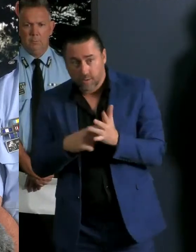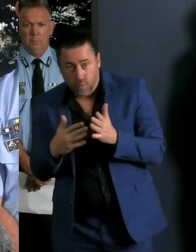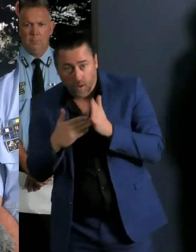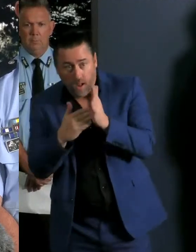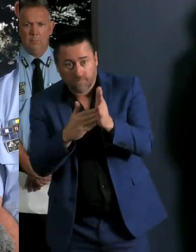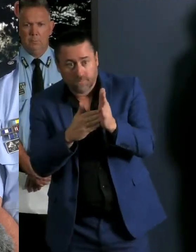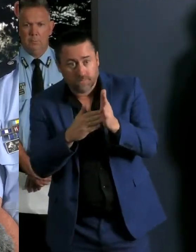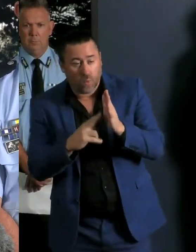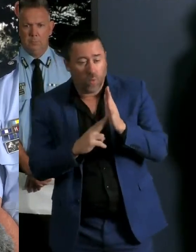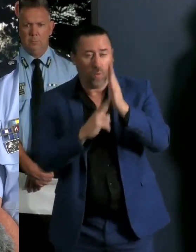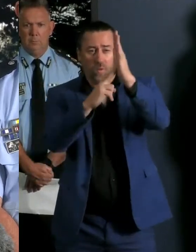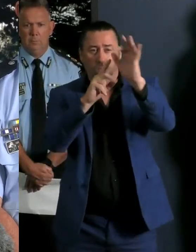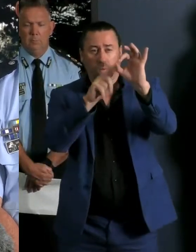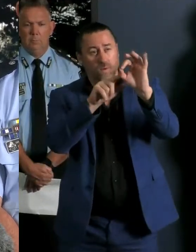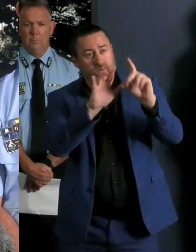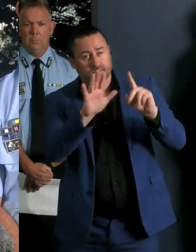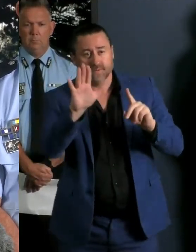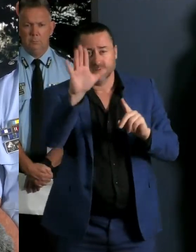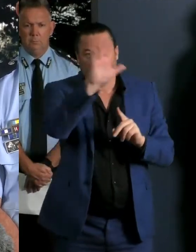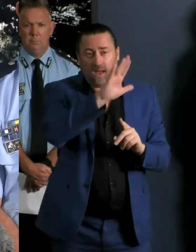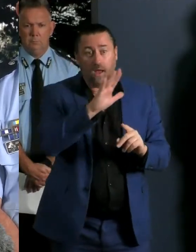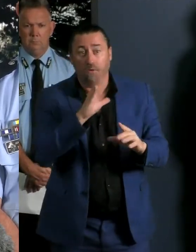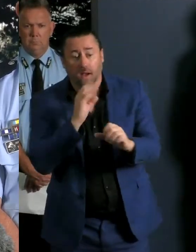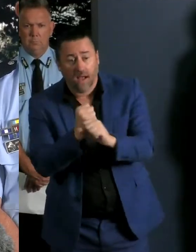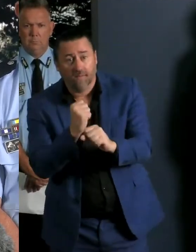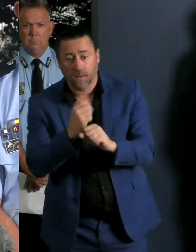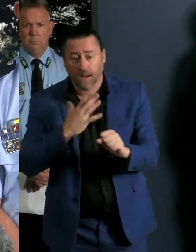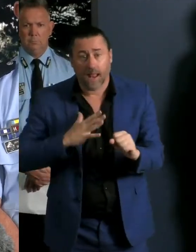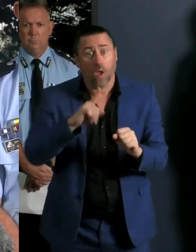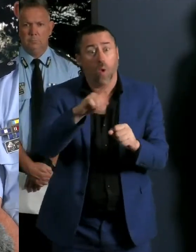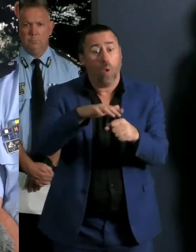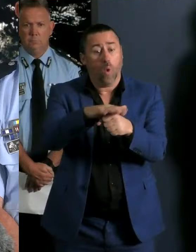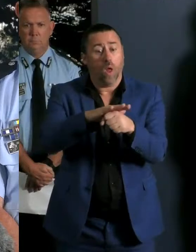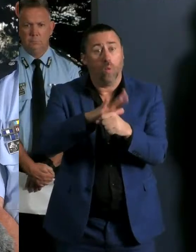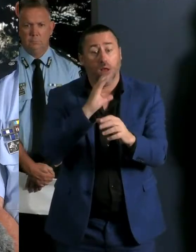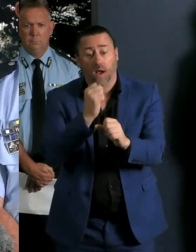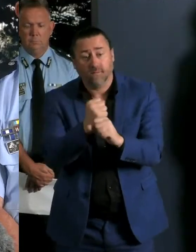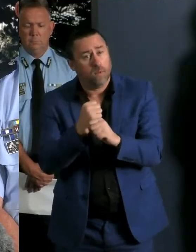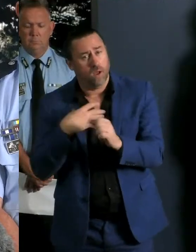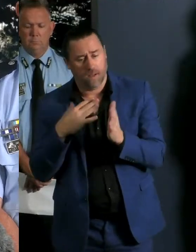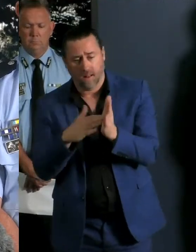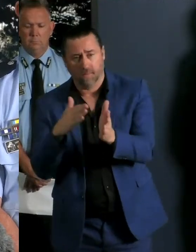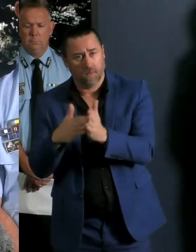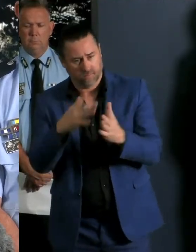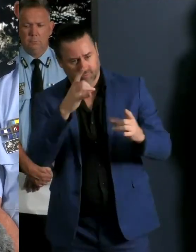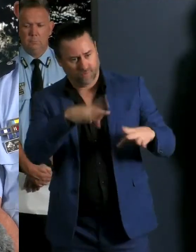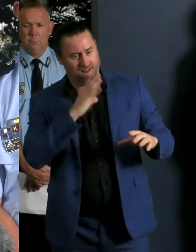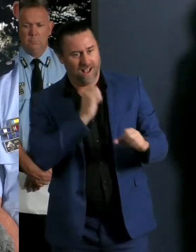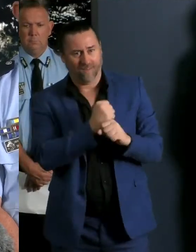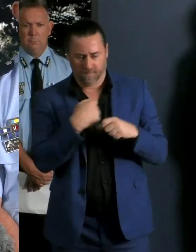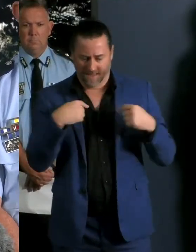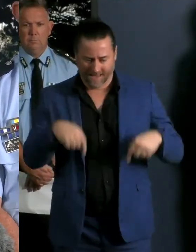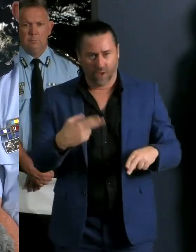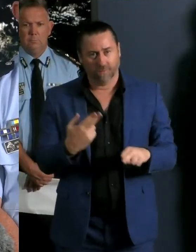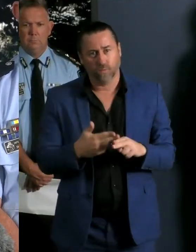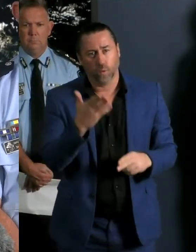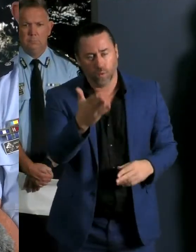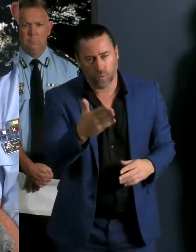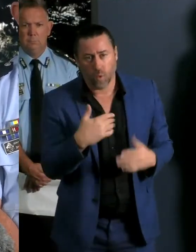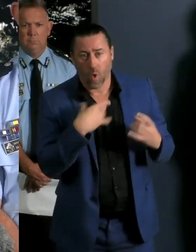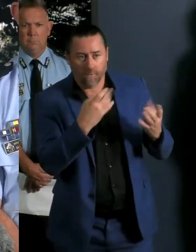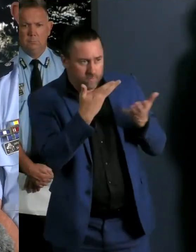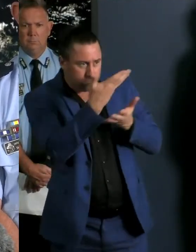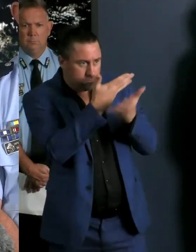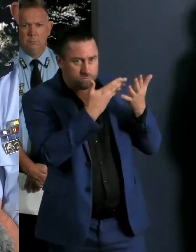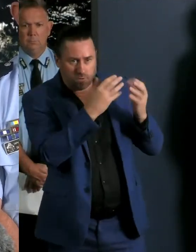the Queensland Government and local governments in any way needed in the days ahead. There have already been discussions underway at the federal level